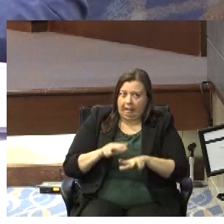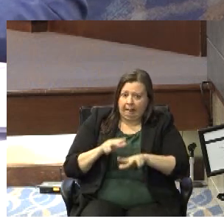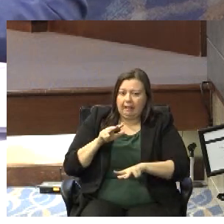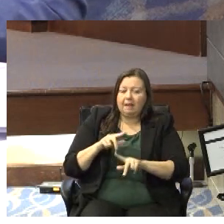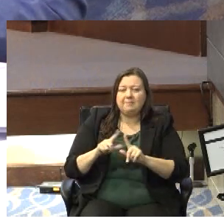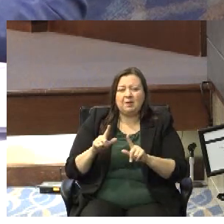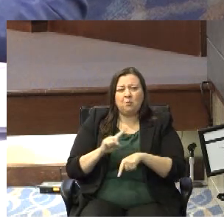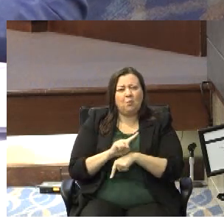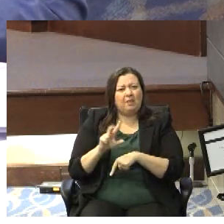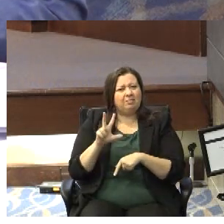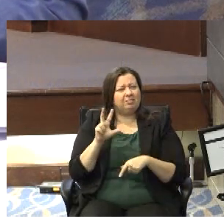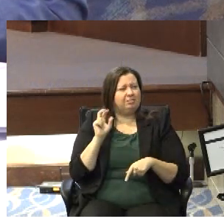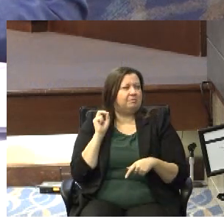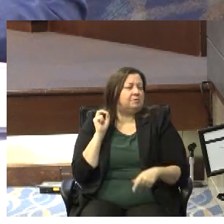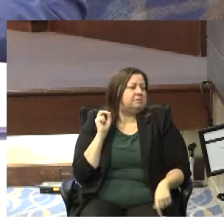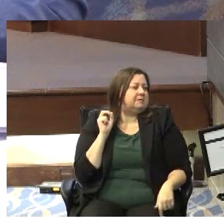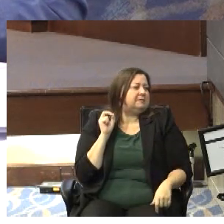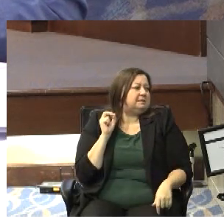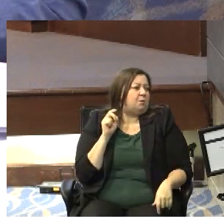is it